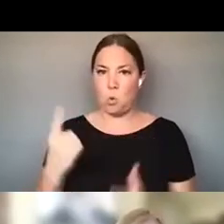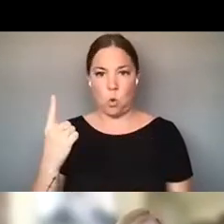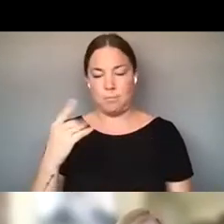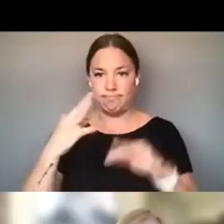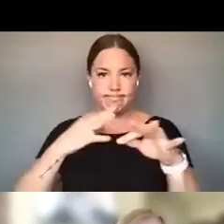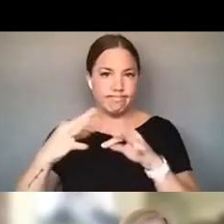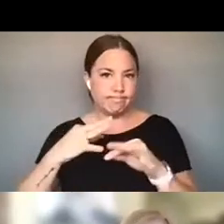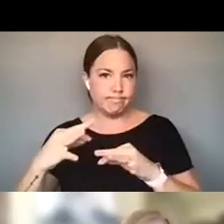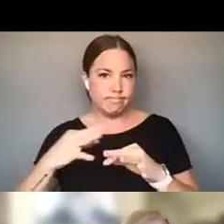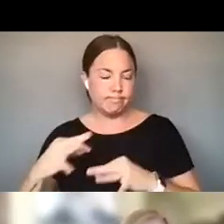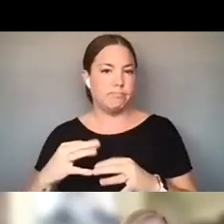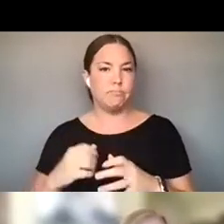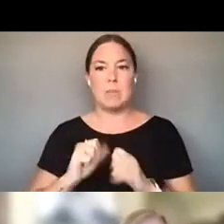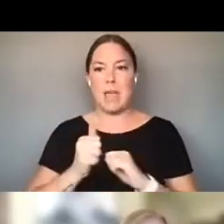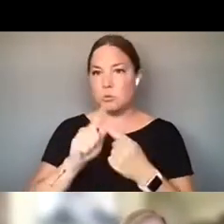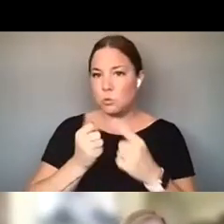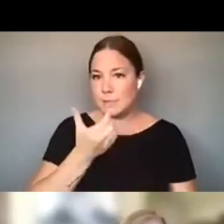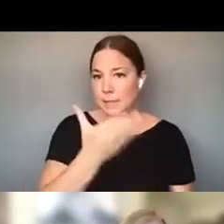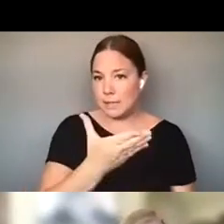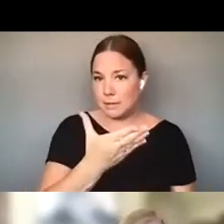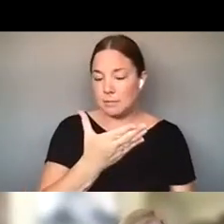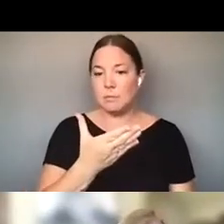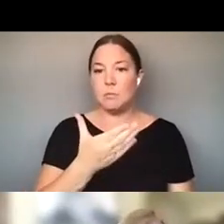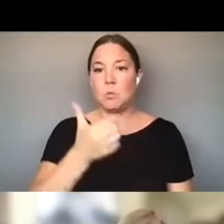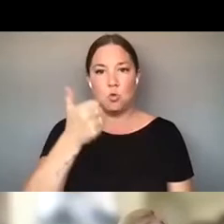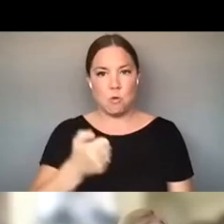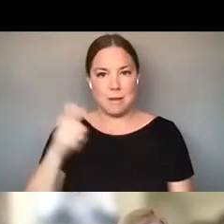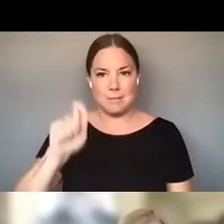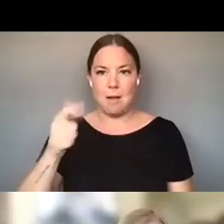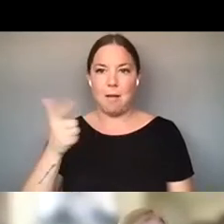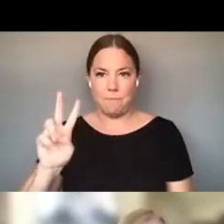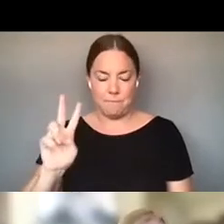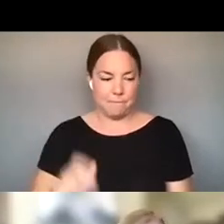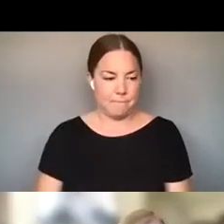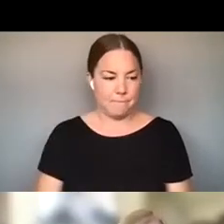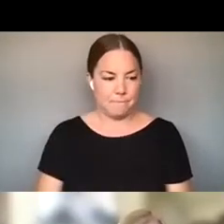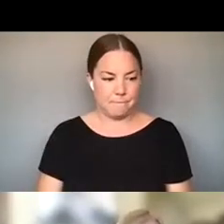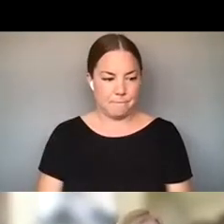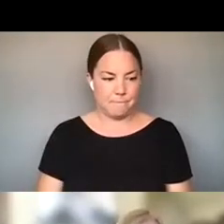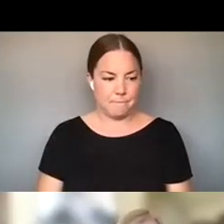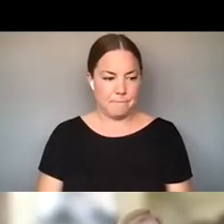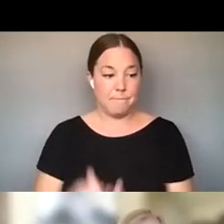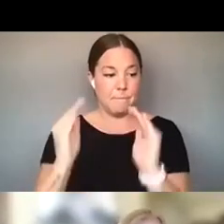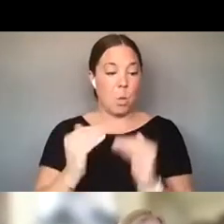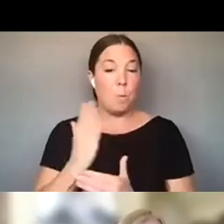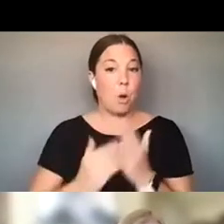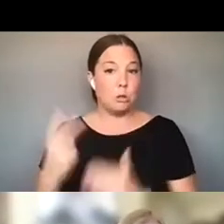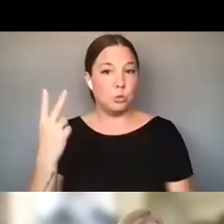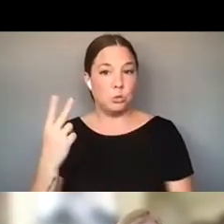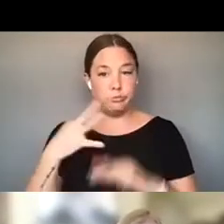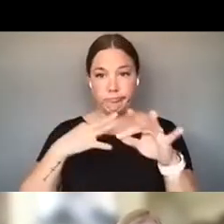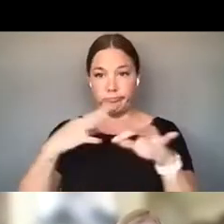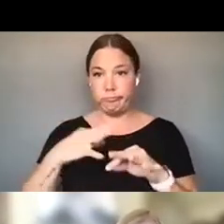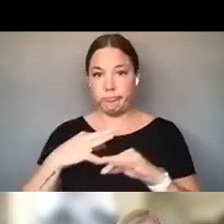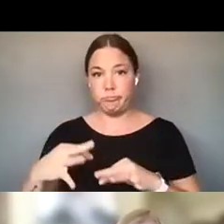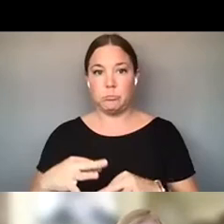walk you through how to submit to grants.gov. Part two instructions will walk